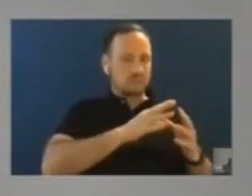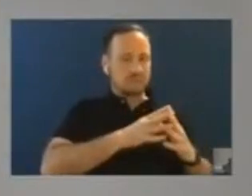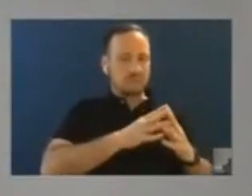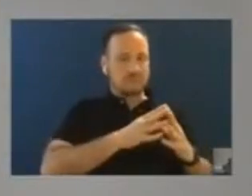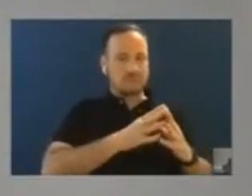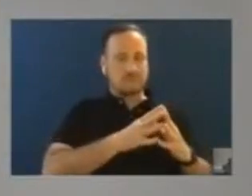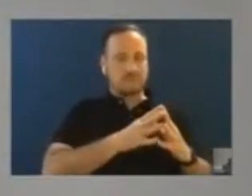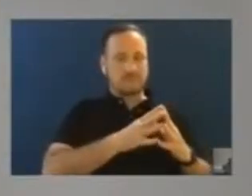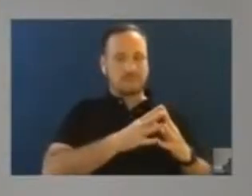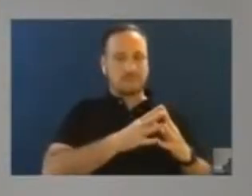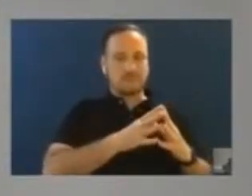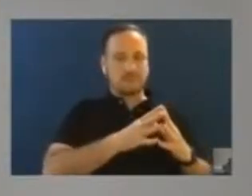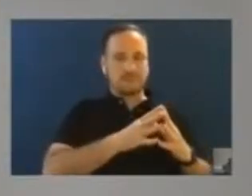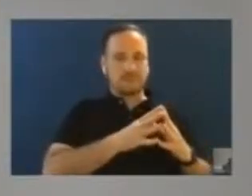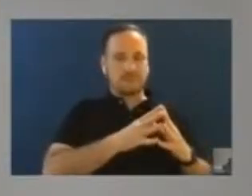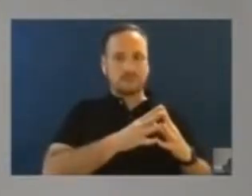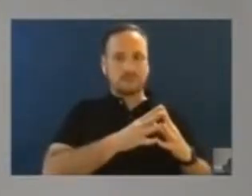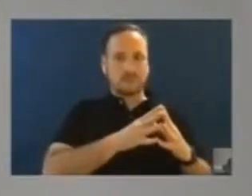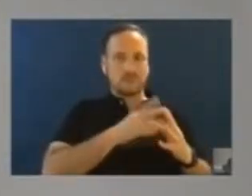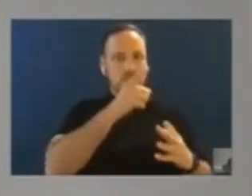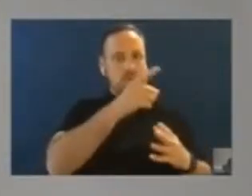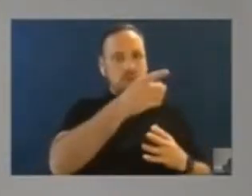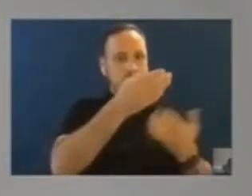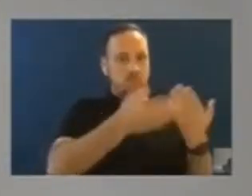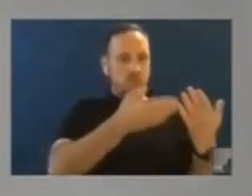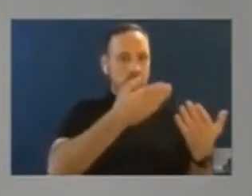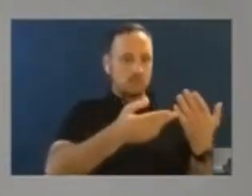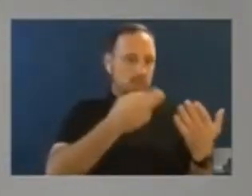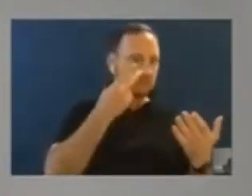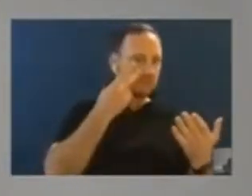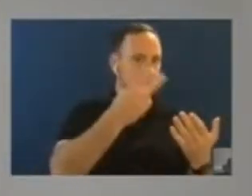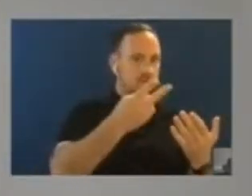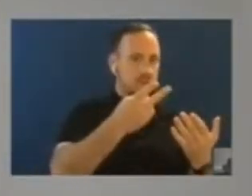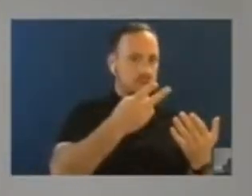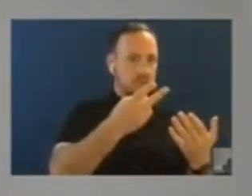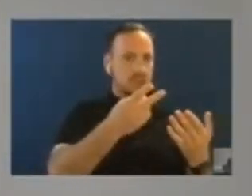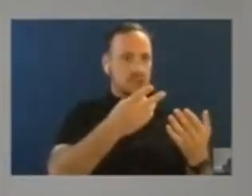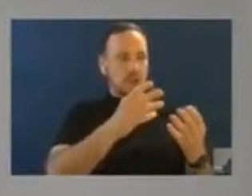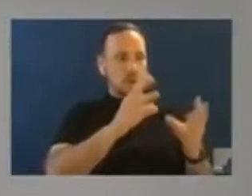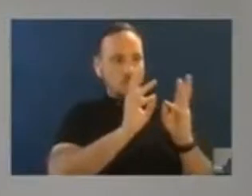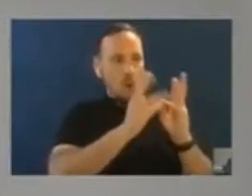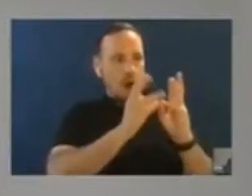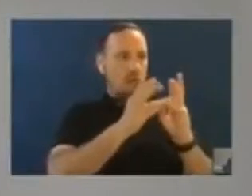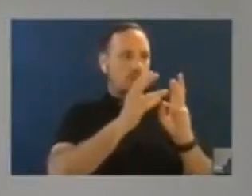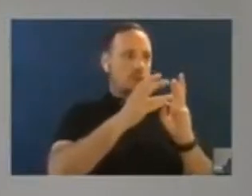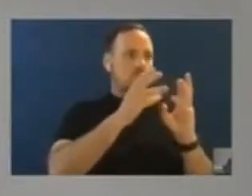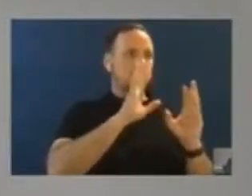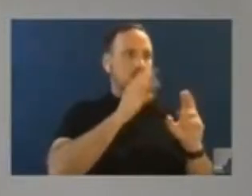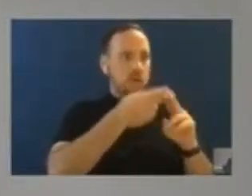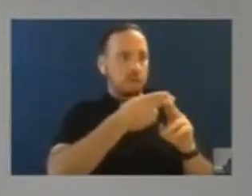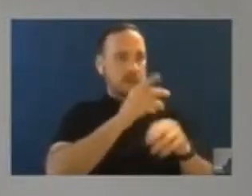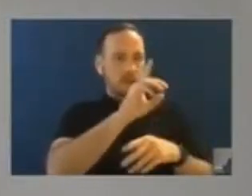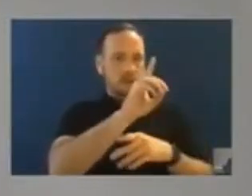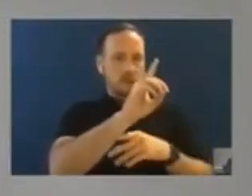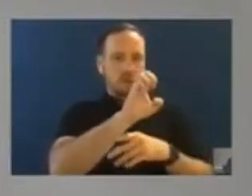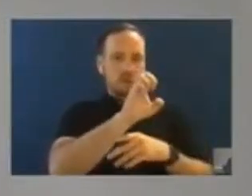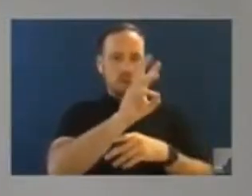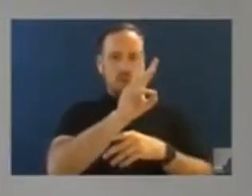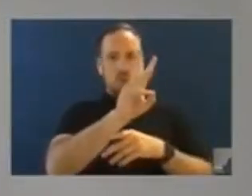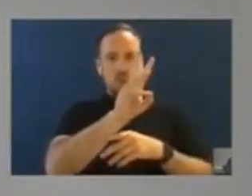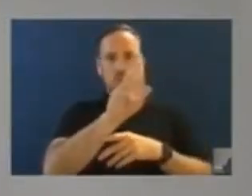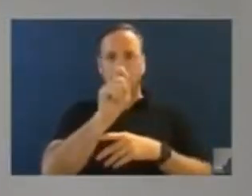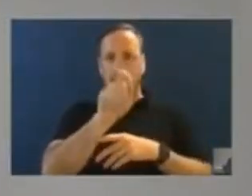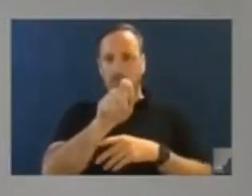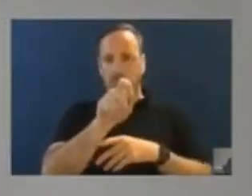more current weather comments, they start talking about dew point in that situation. And the